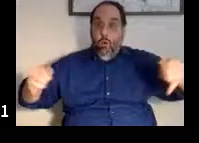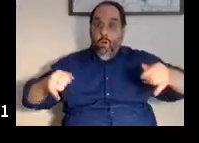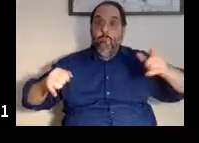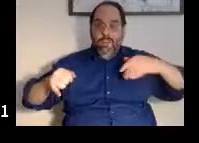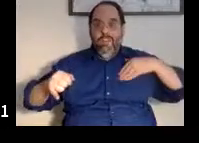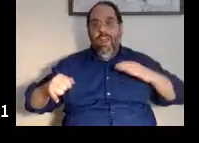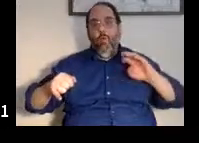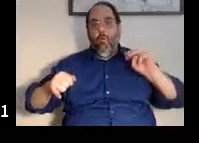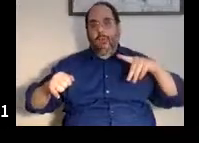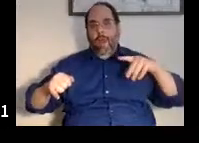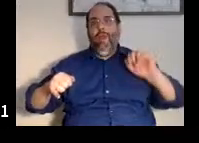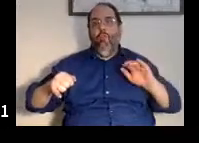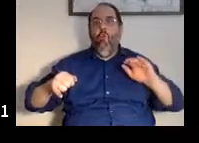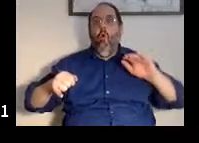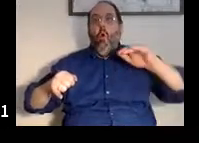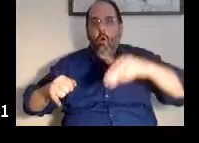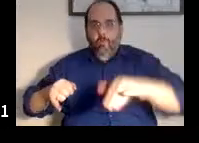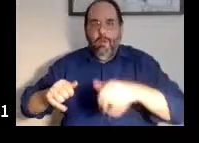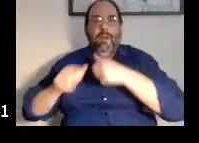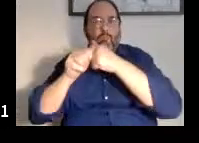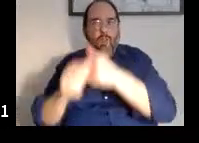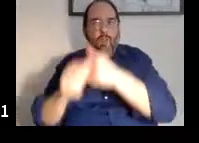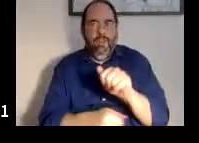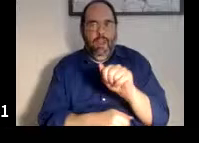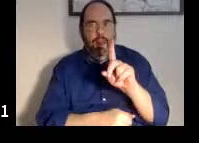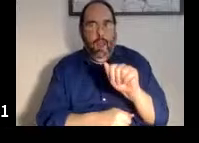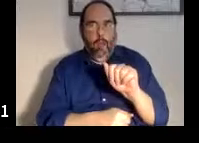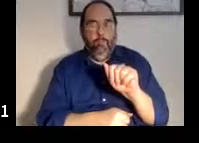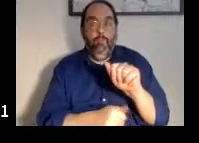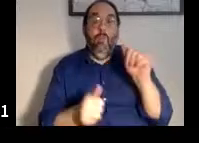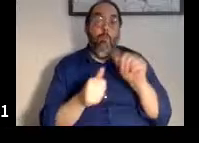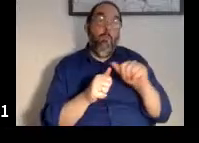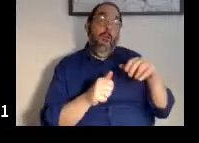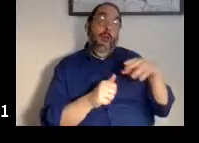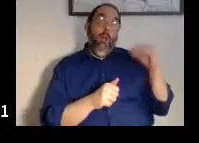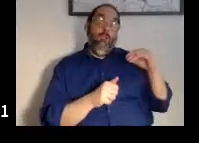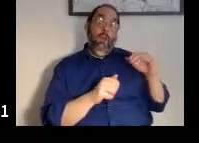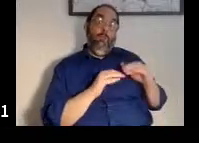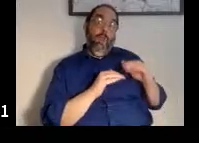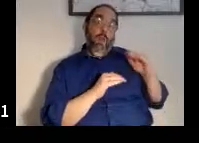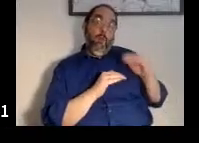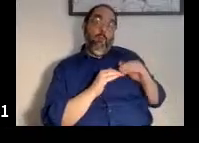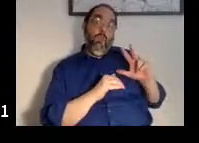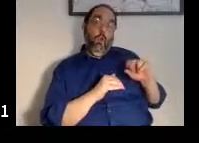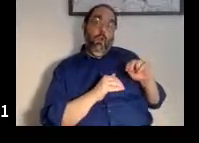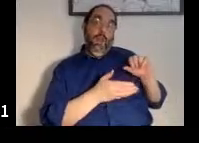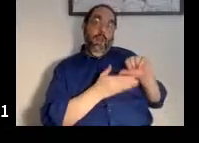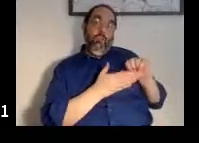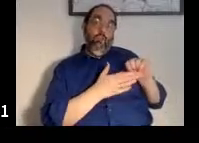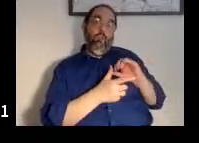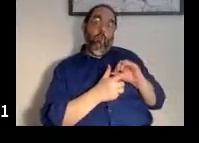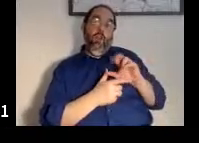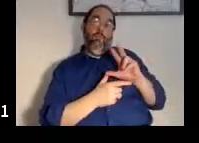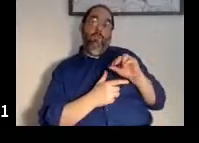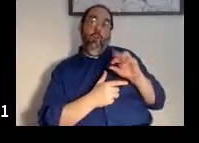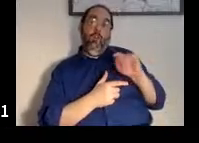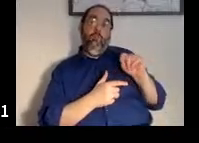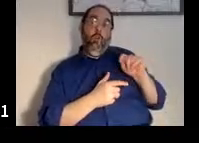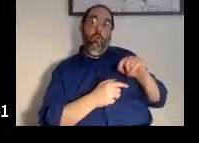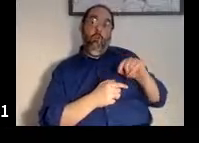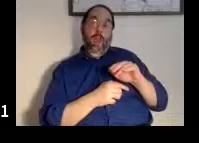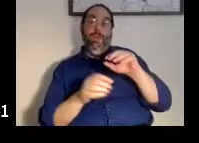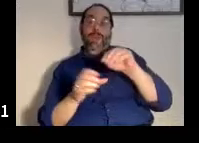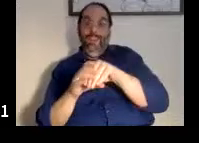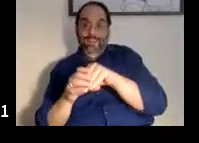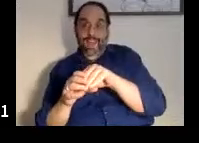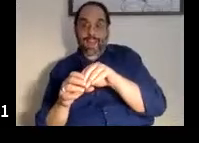ramp. And so outside the play area, remember, you can go up 30 inches or have a 30-foot ramp. Inside the play area, I